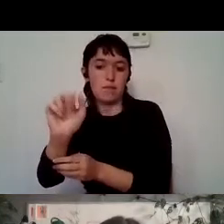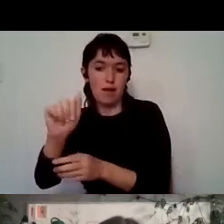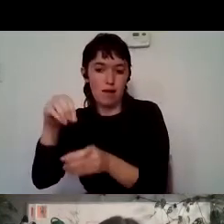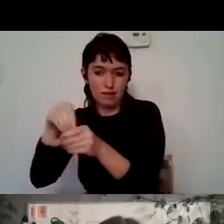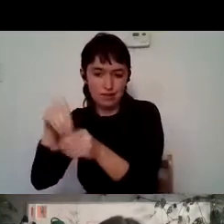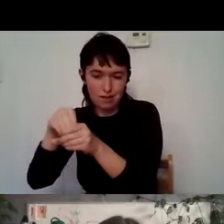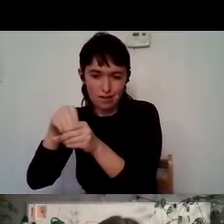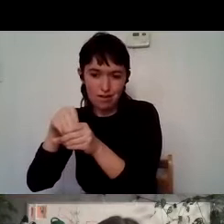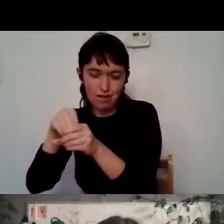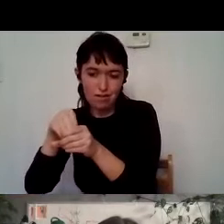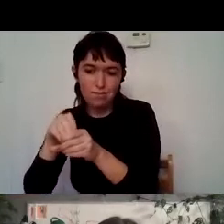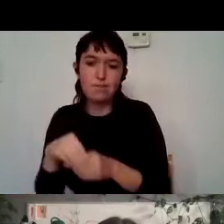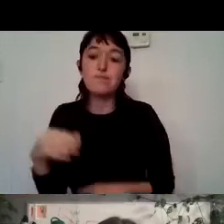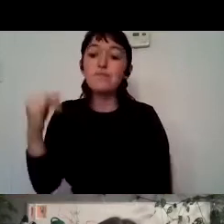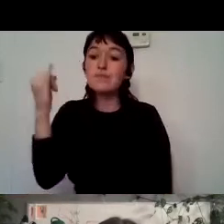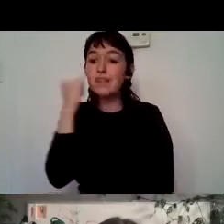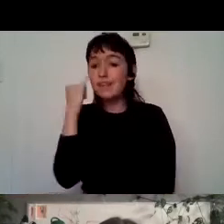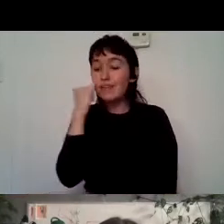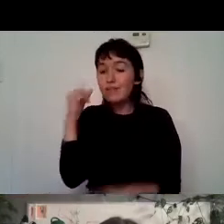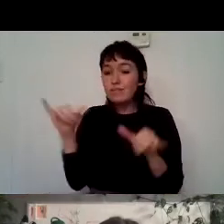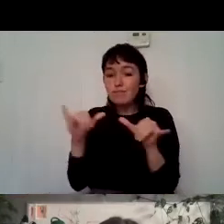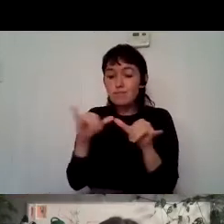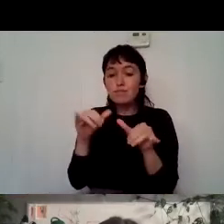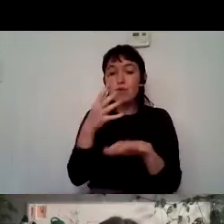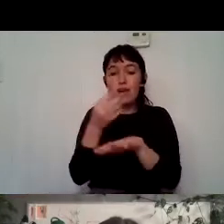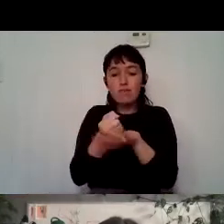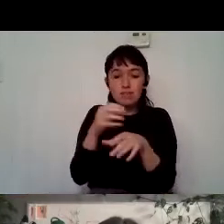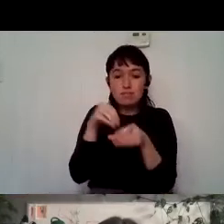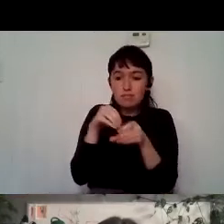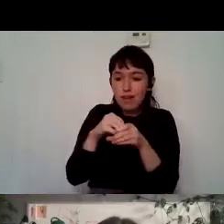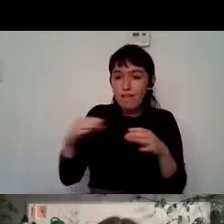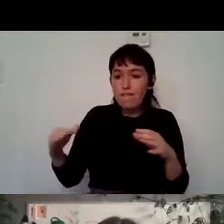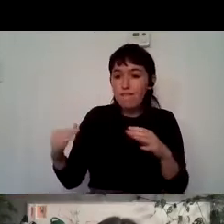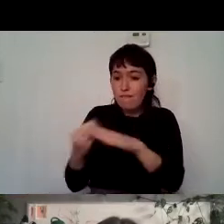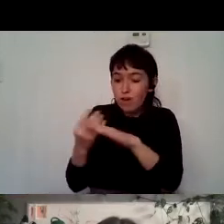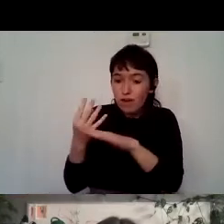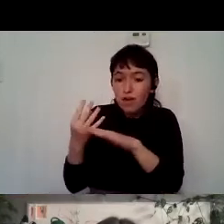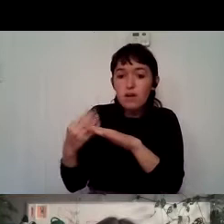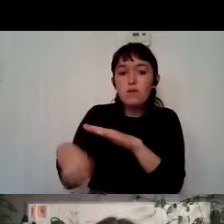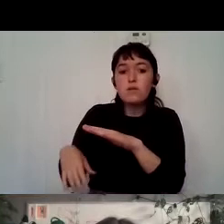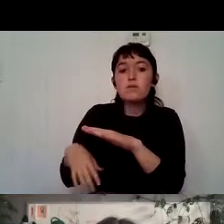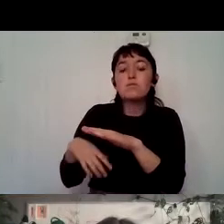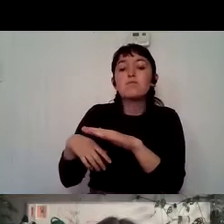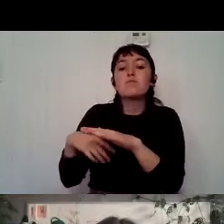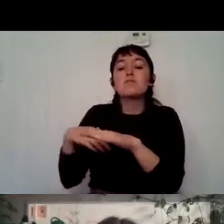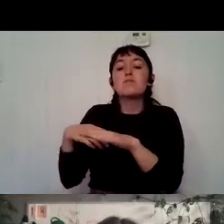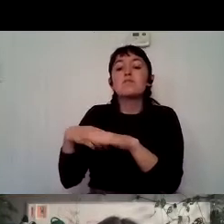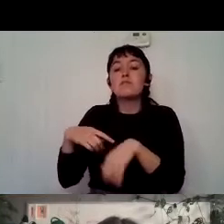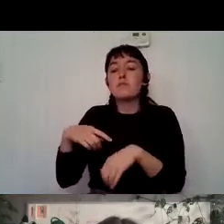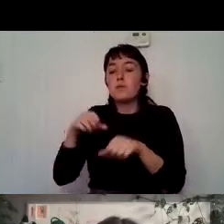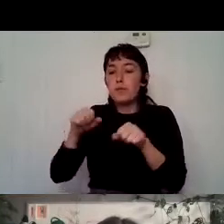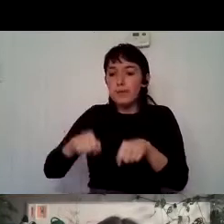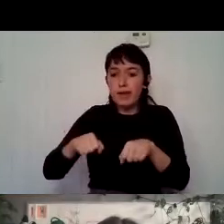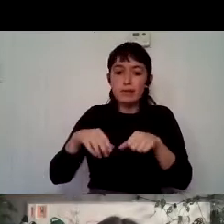if we measure gravity in time in volcanoes. We can also measure gravity in different spots in a volcano, around a